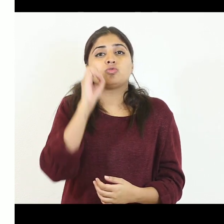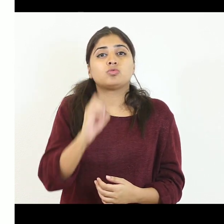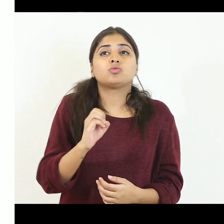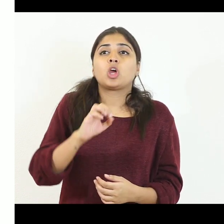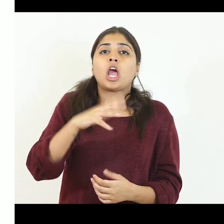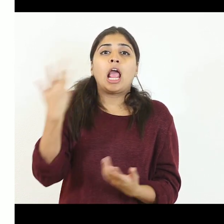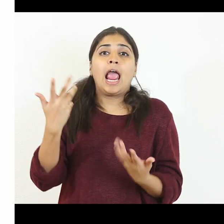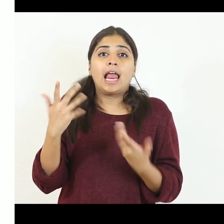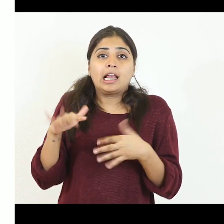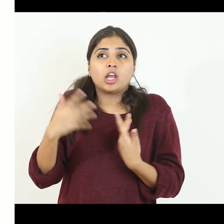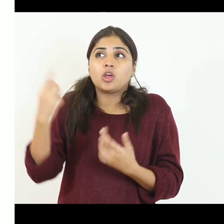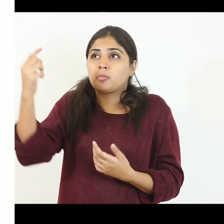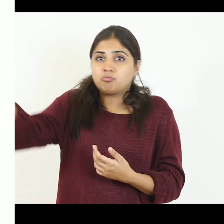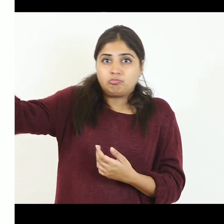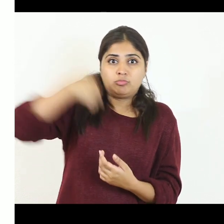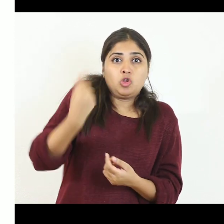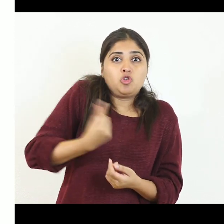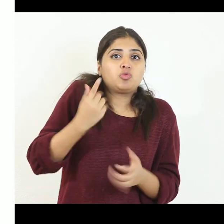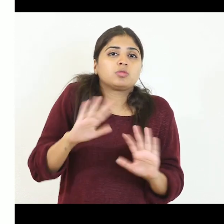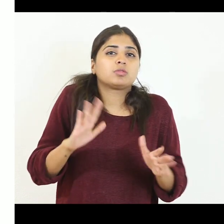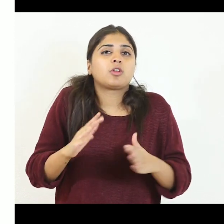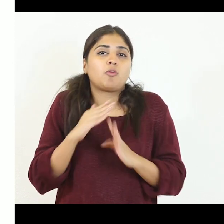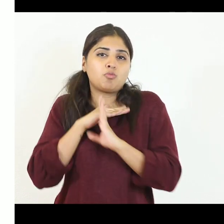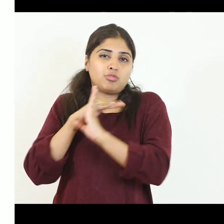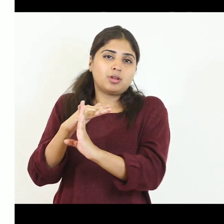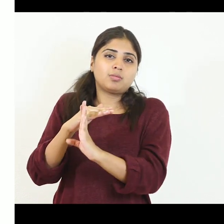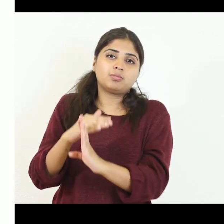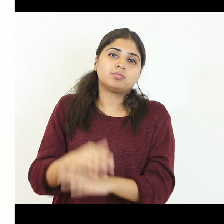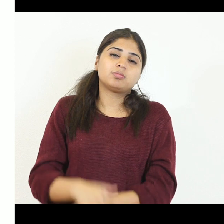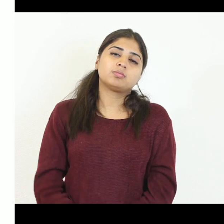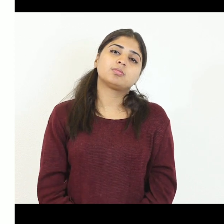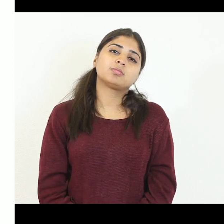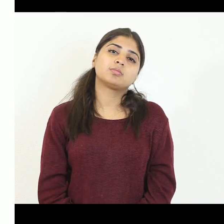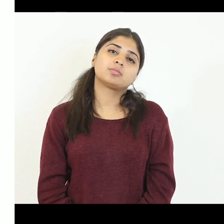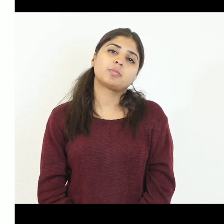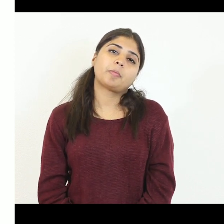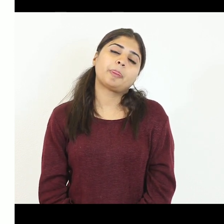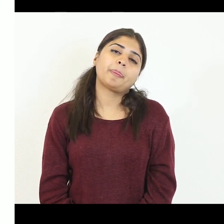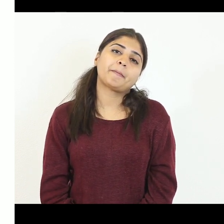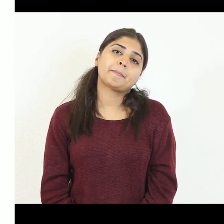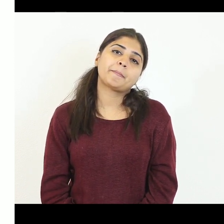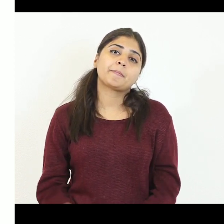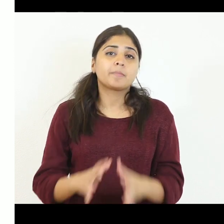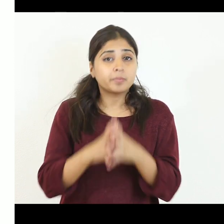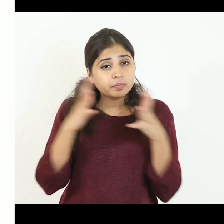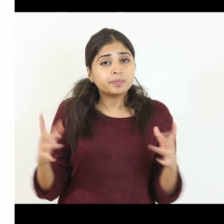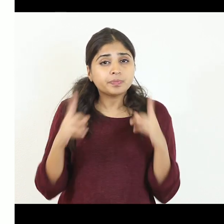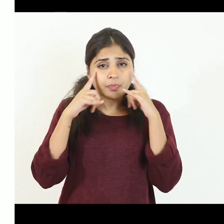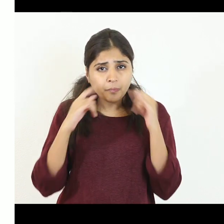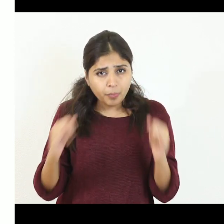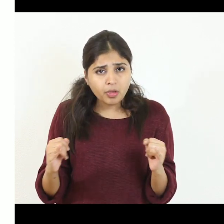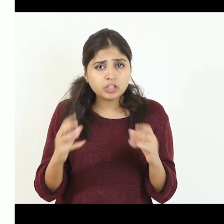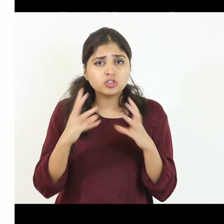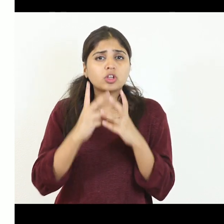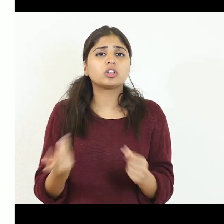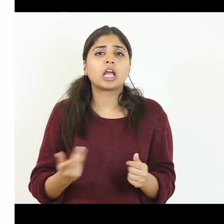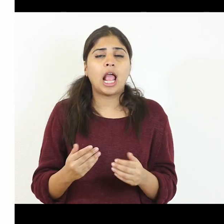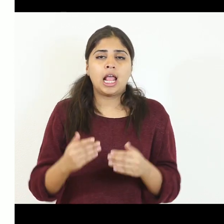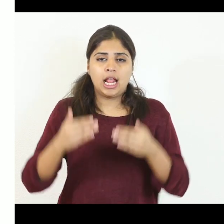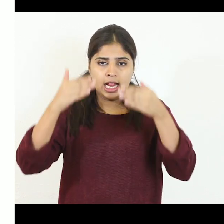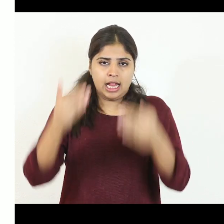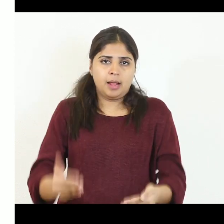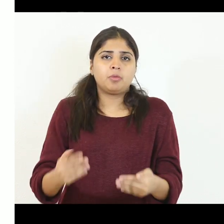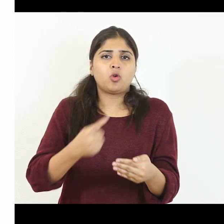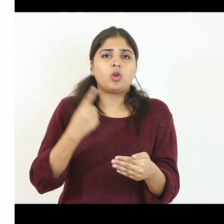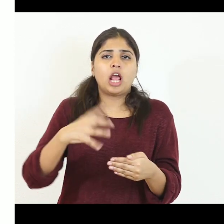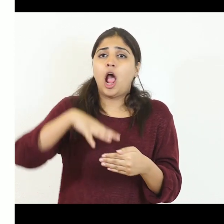exploits. Most security solutions simply try to limit outside access to the system where your sensitive